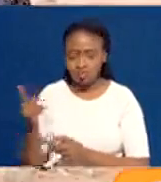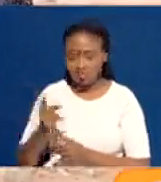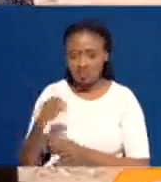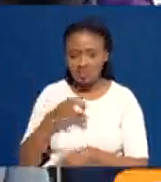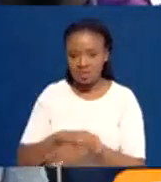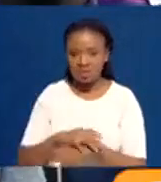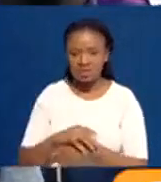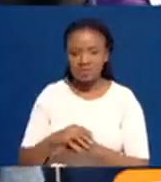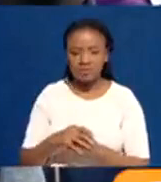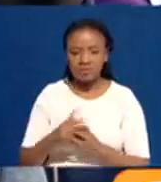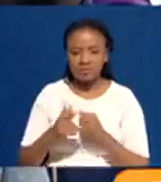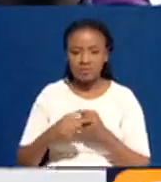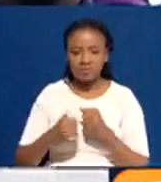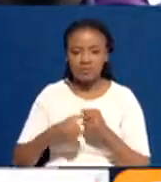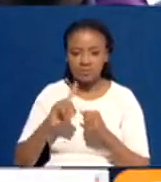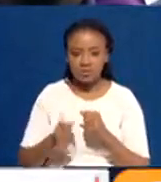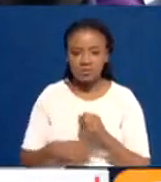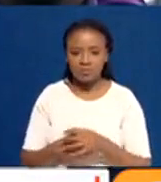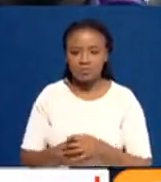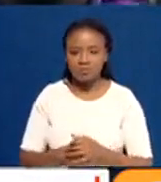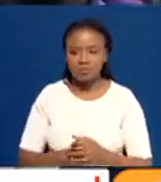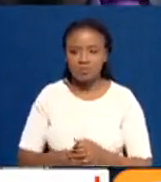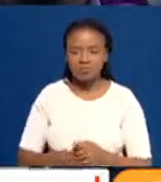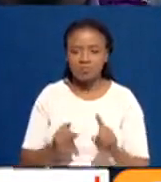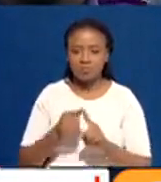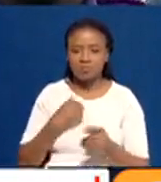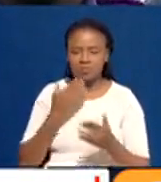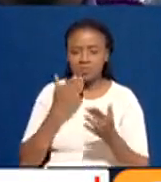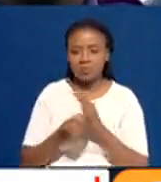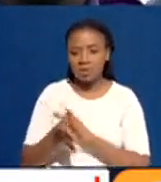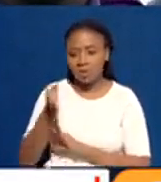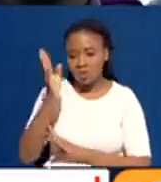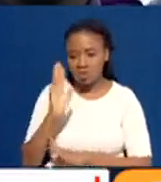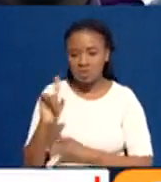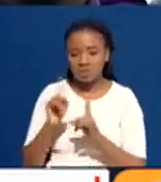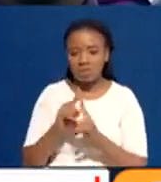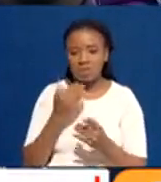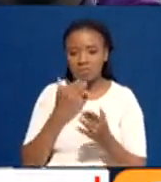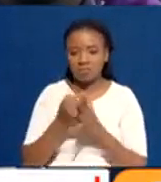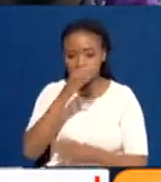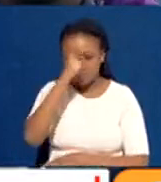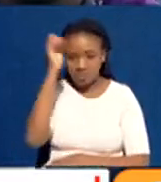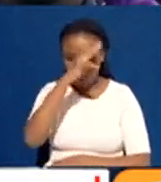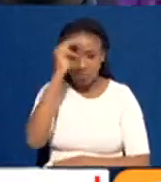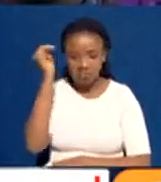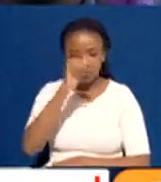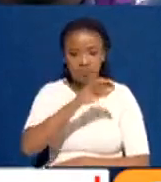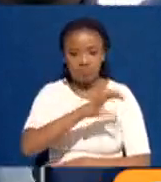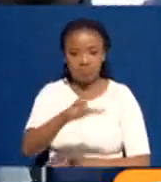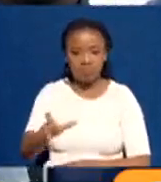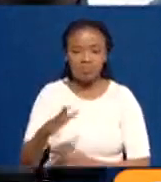26,766 votes. Nashukuru wana Elgeyo Marakwet County na Mungu kwa sababu kwa hii